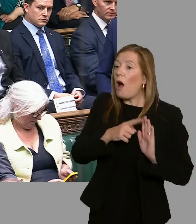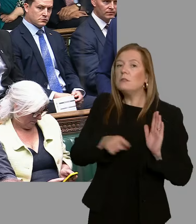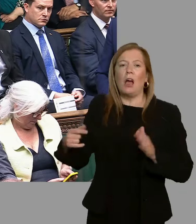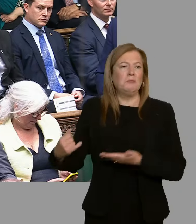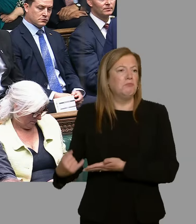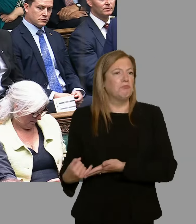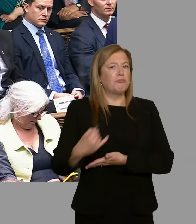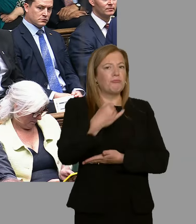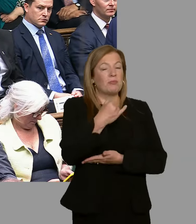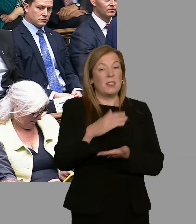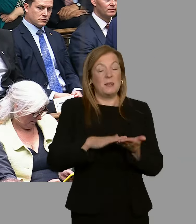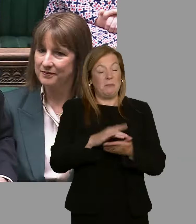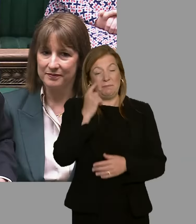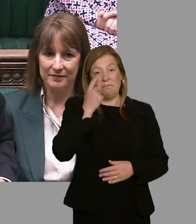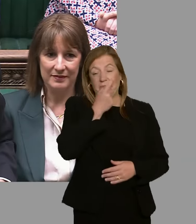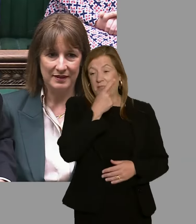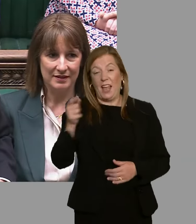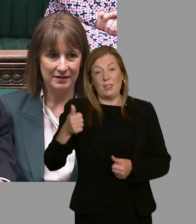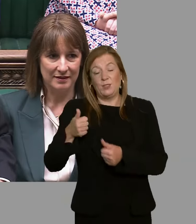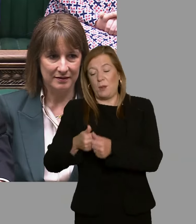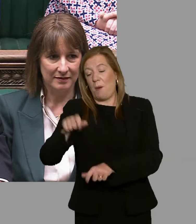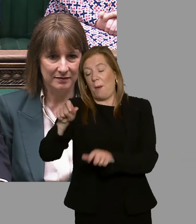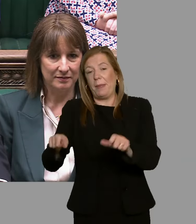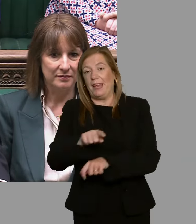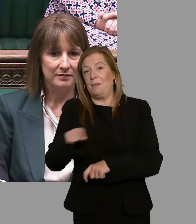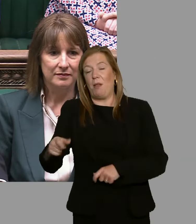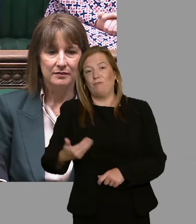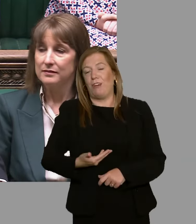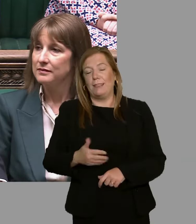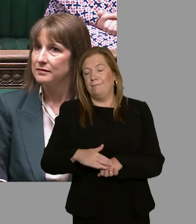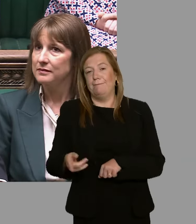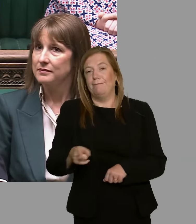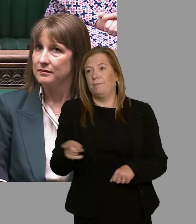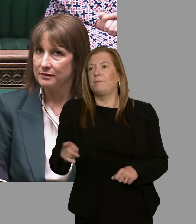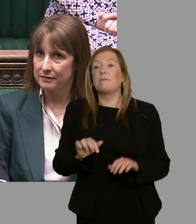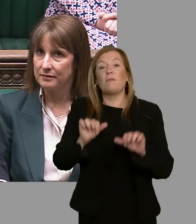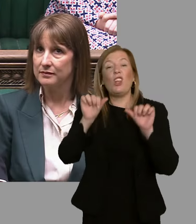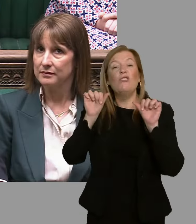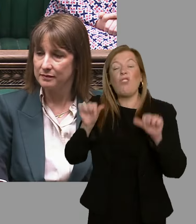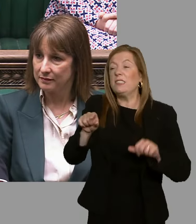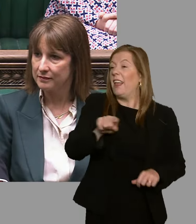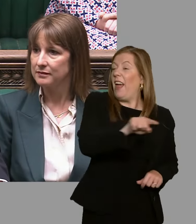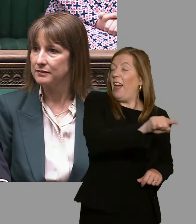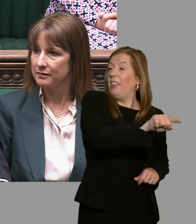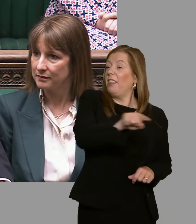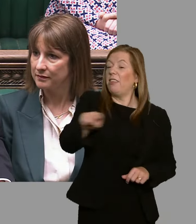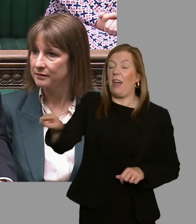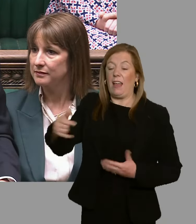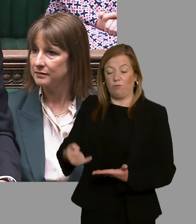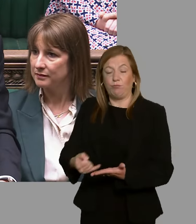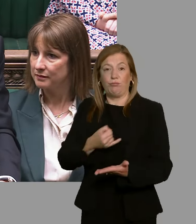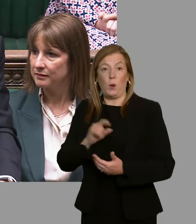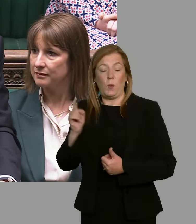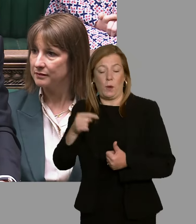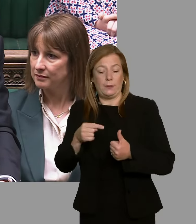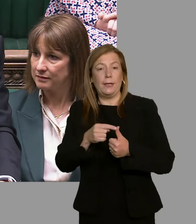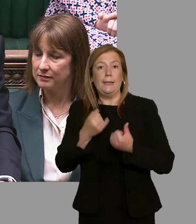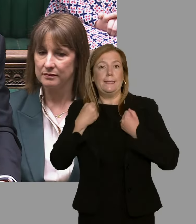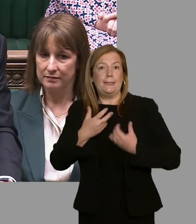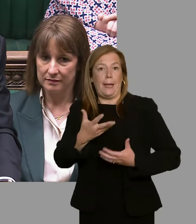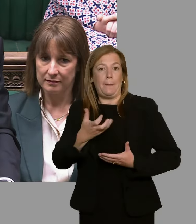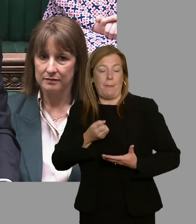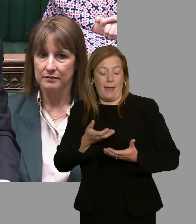She's absolutely right. Let's be clear what the parties opposite voted against. Stronger statutory sick pay, they voted against. The right to